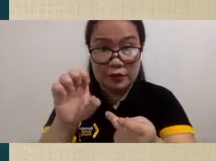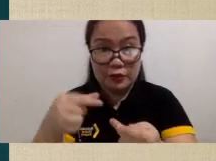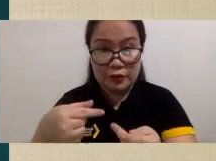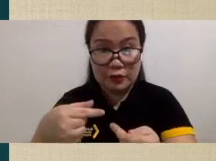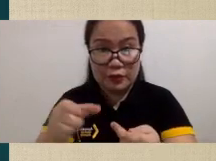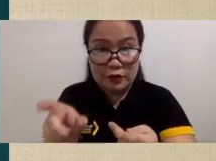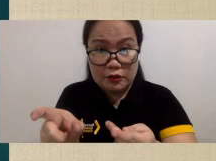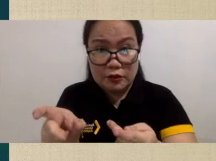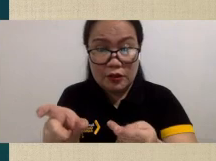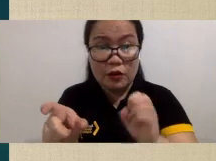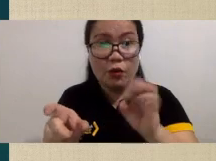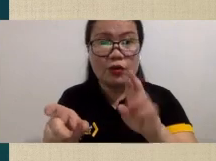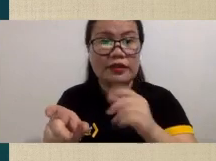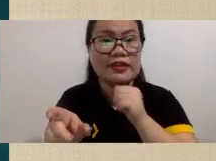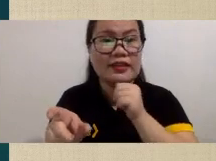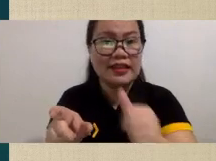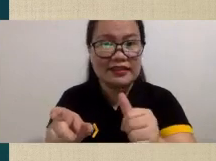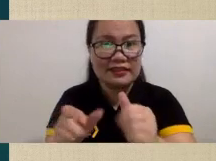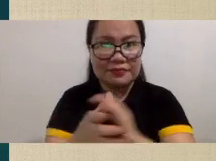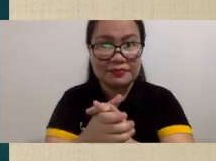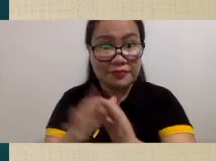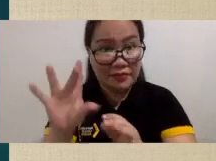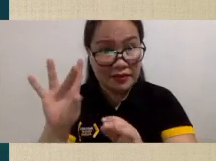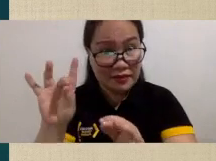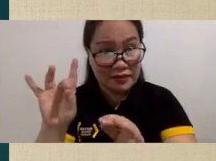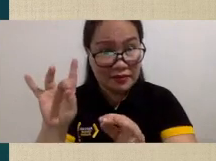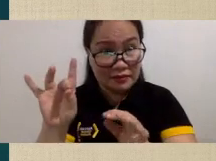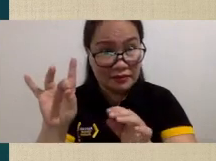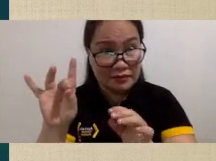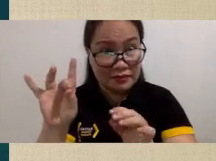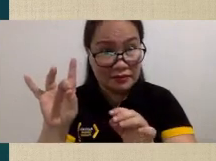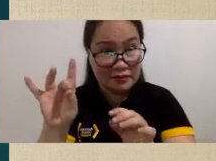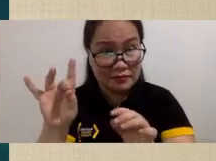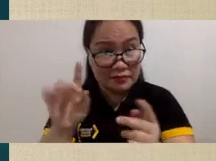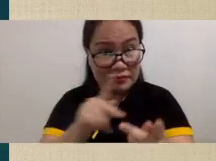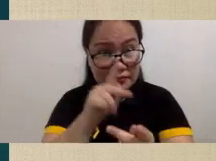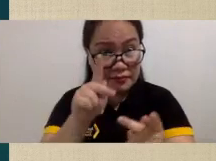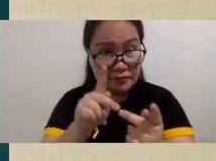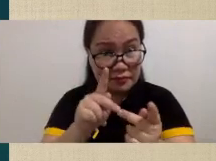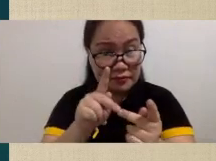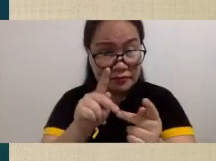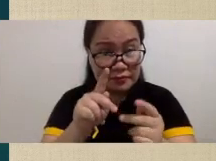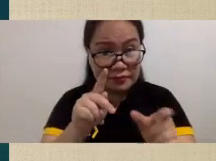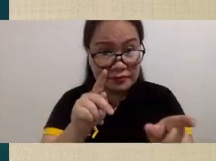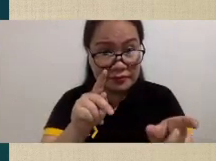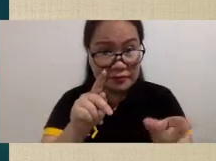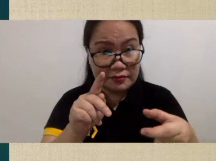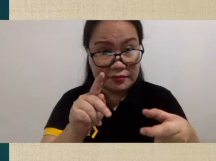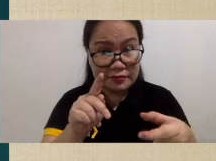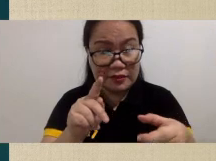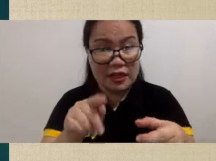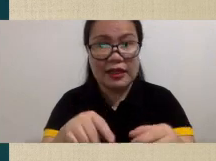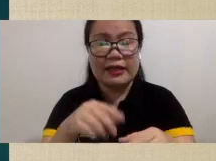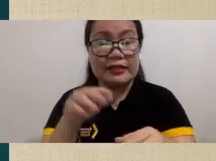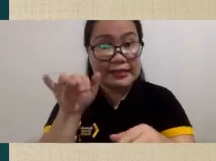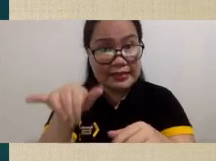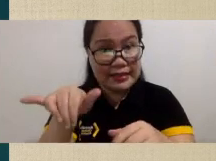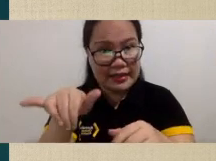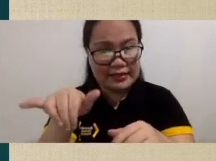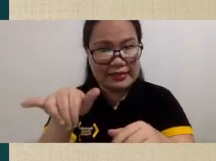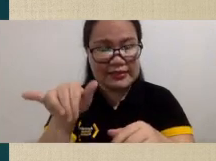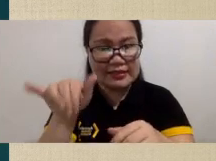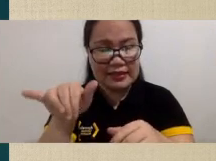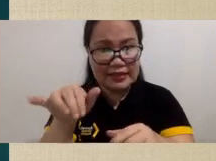o hindi. Okay, let's start. So 8, is it a perfect cube or not? Yes, this